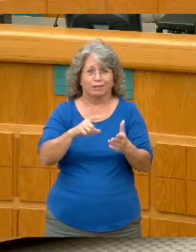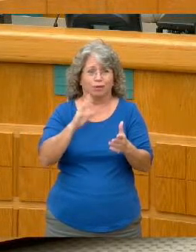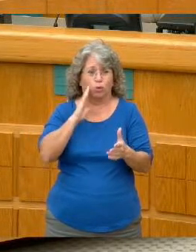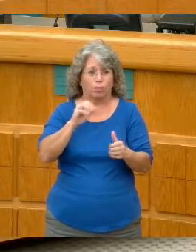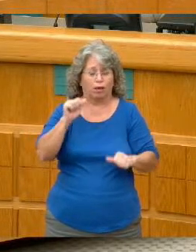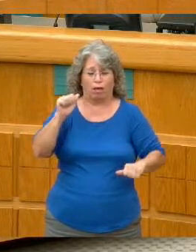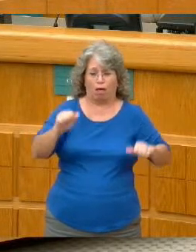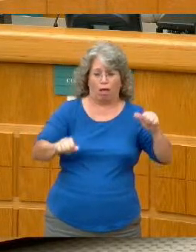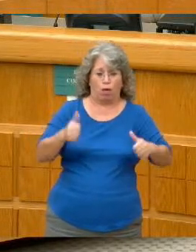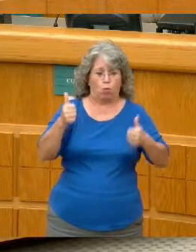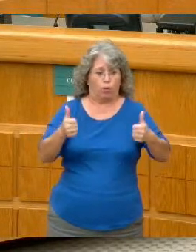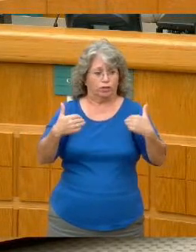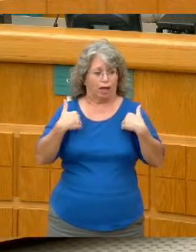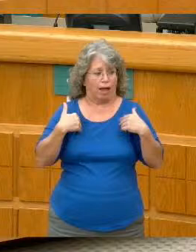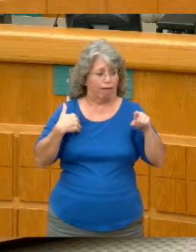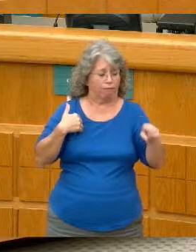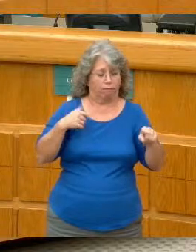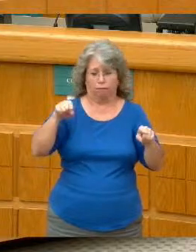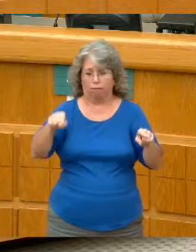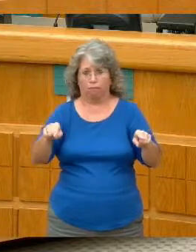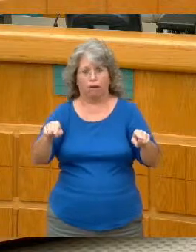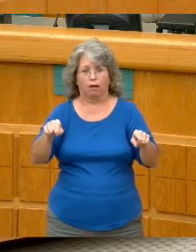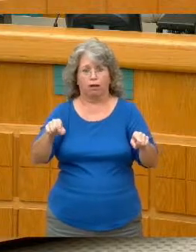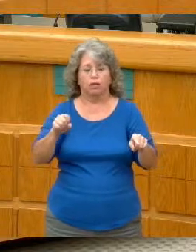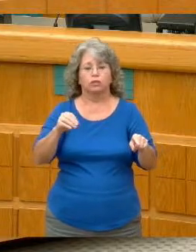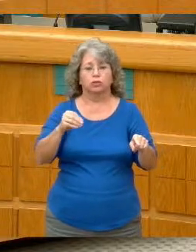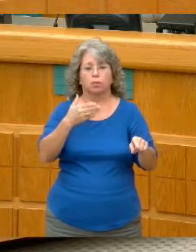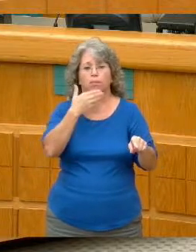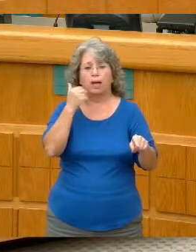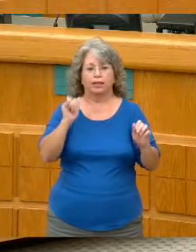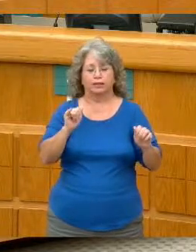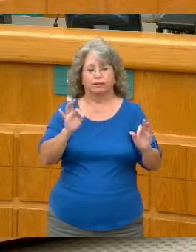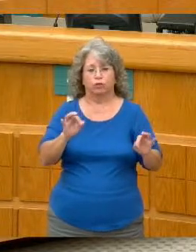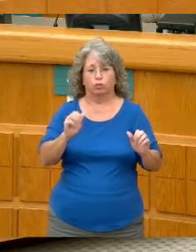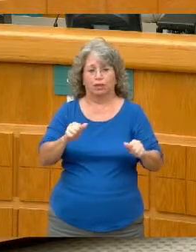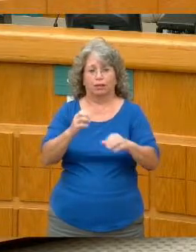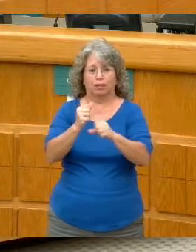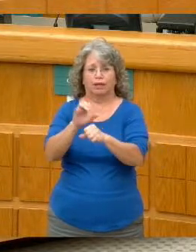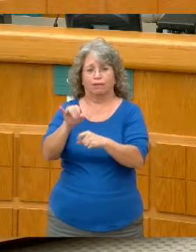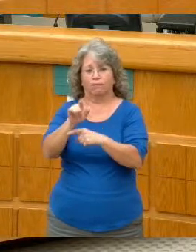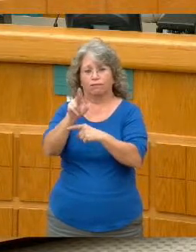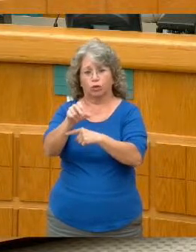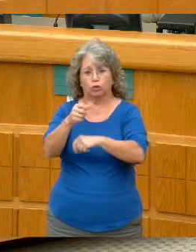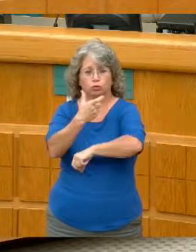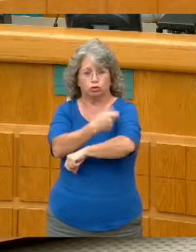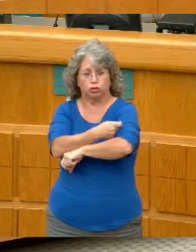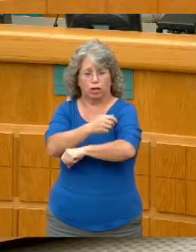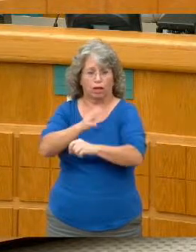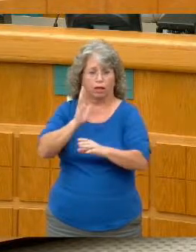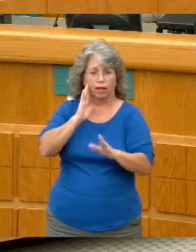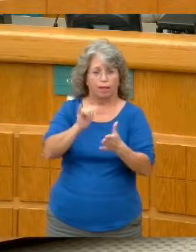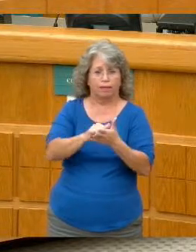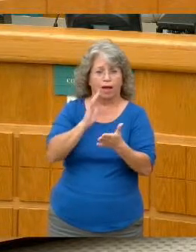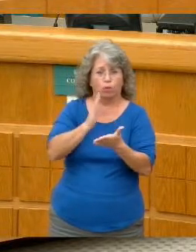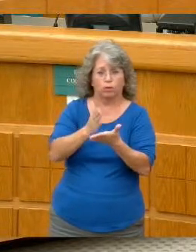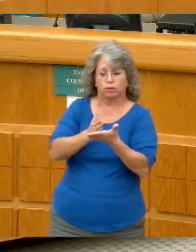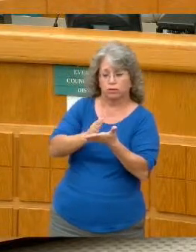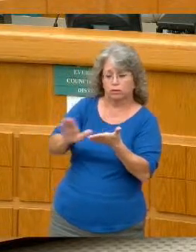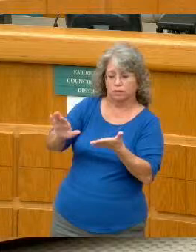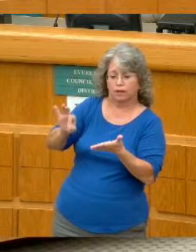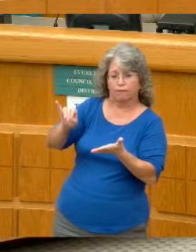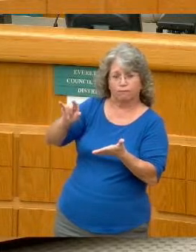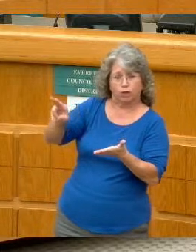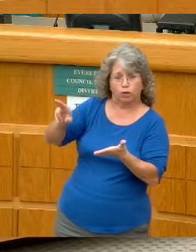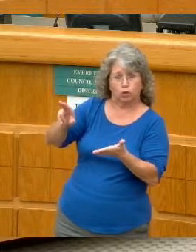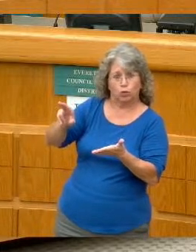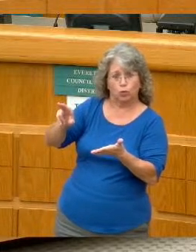it's better to have the flu taken out of this equation. So everyone should get a flu shot, in other words.